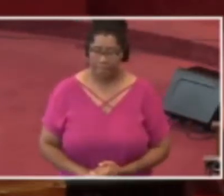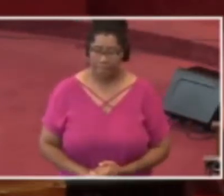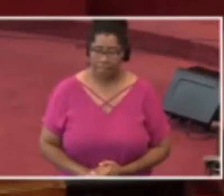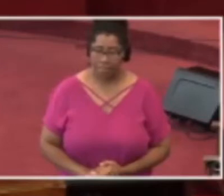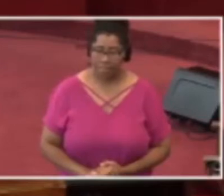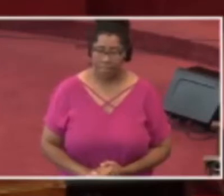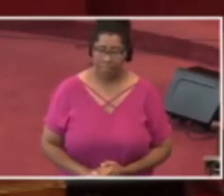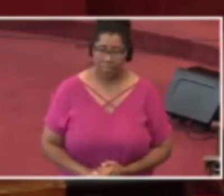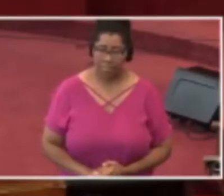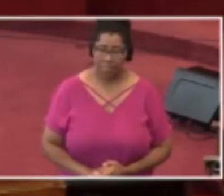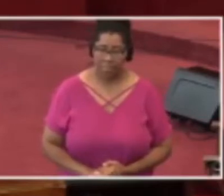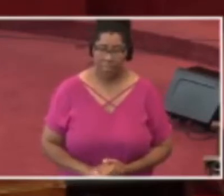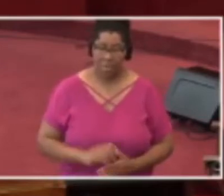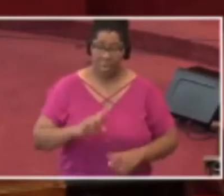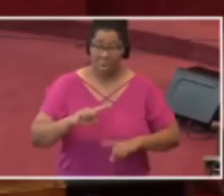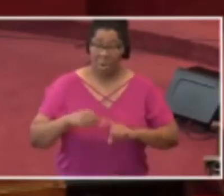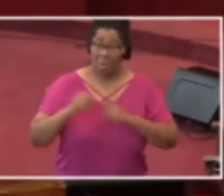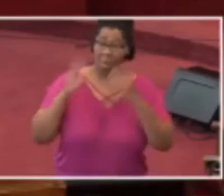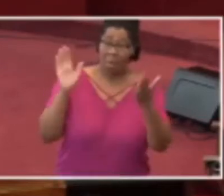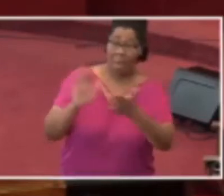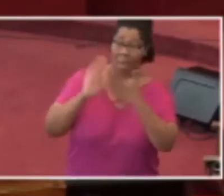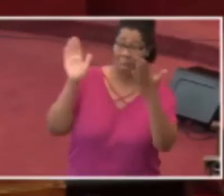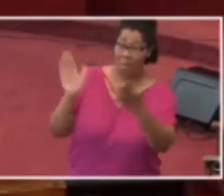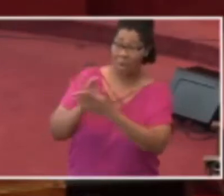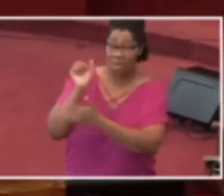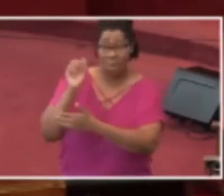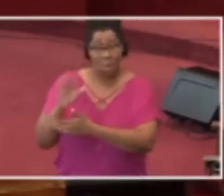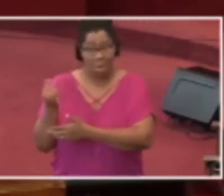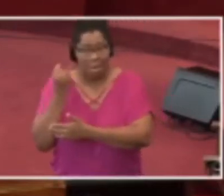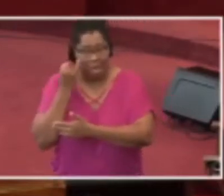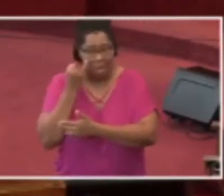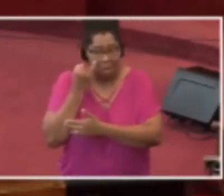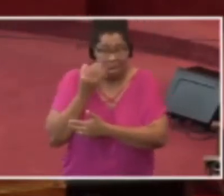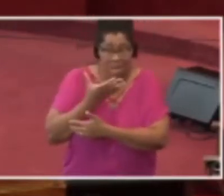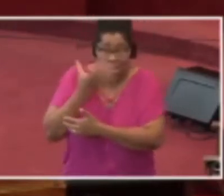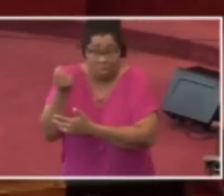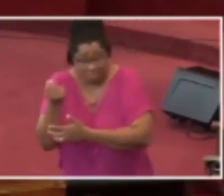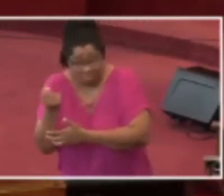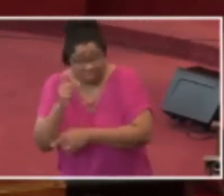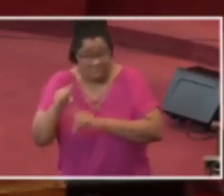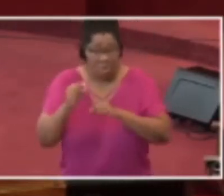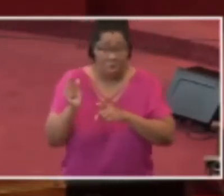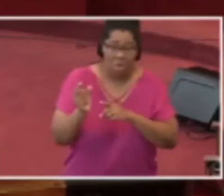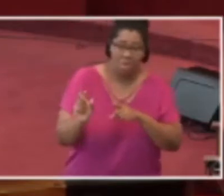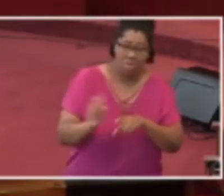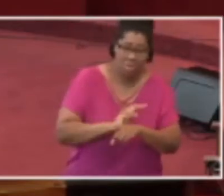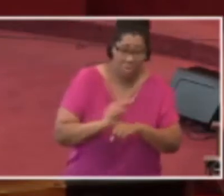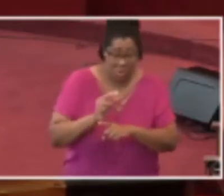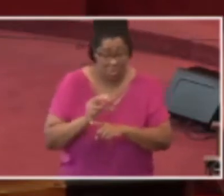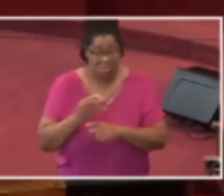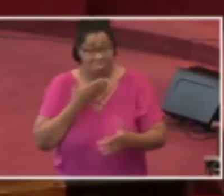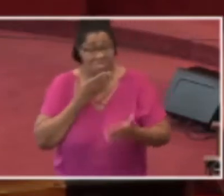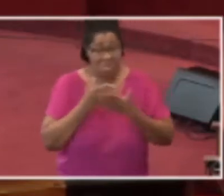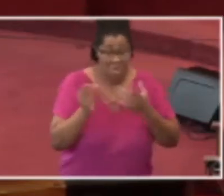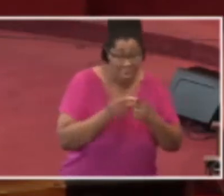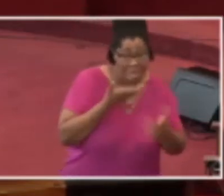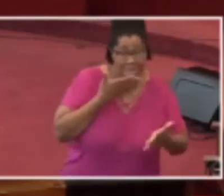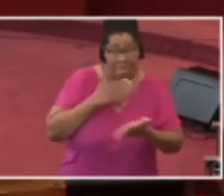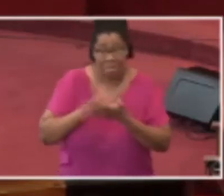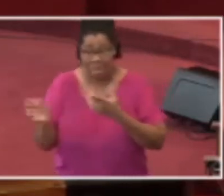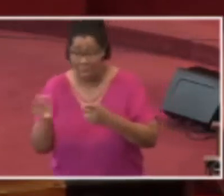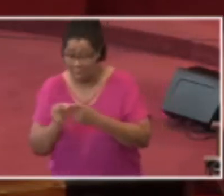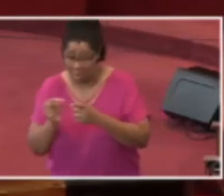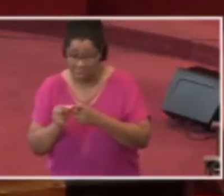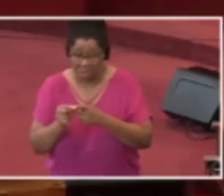He knows when we make a joyful noise and when we give people a piece of our mind, when we use words of wisdom and words that aren't pleasing in anyone's